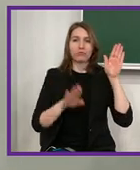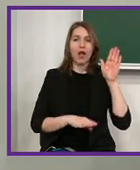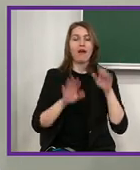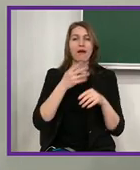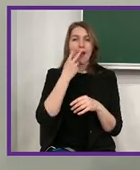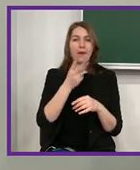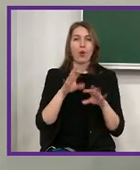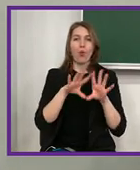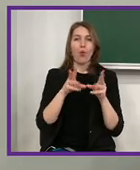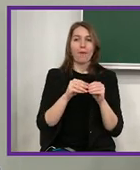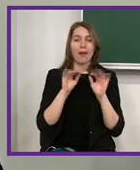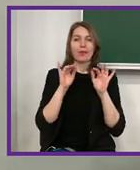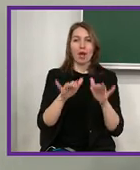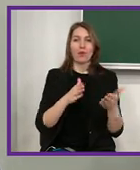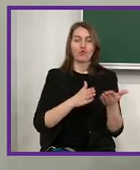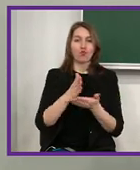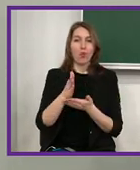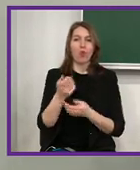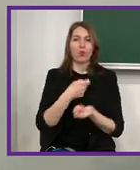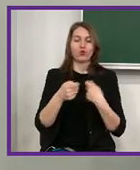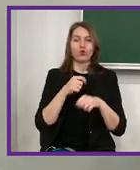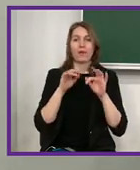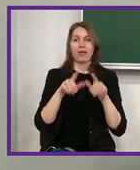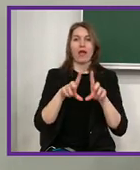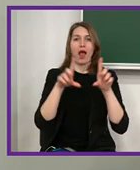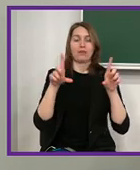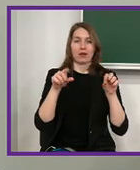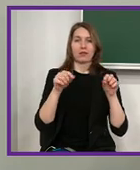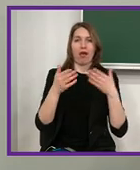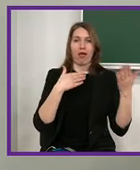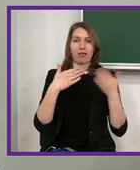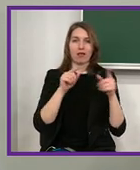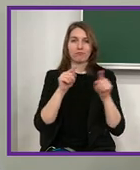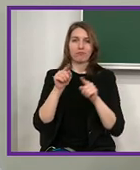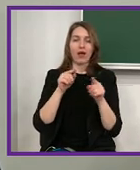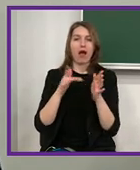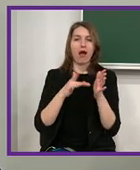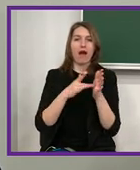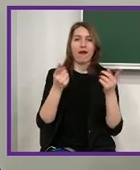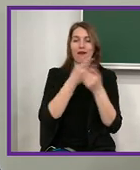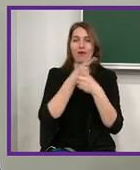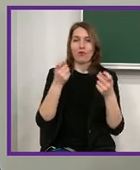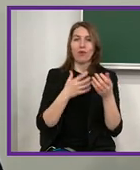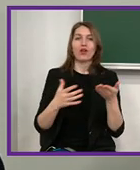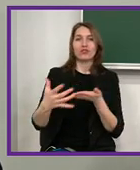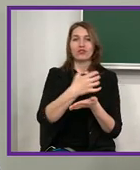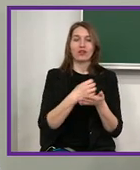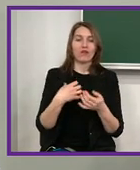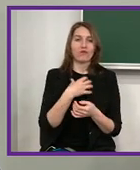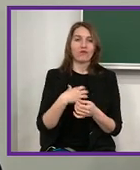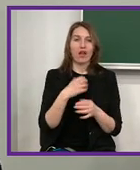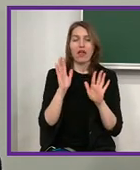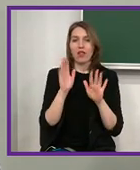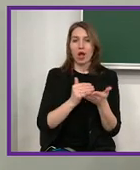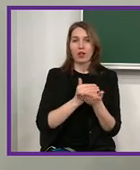to understand what information might be relevant to gather for further assessment to really understand risk. But I should stress that the UNGPs